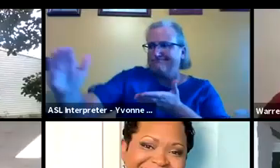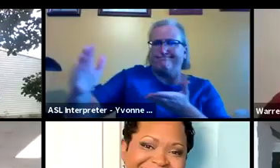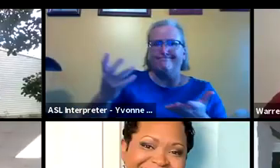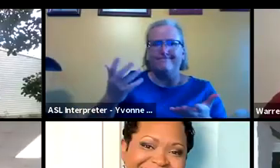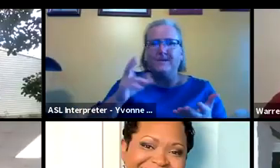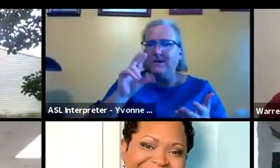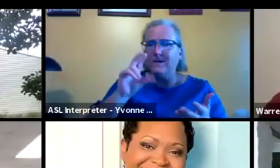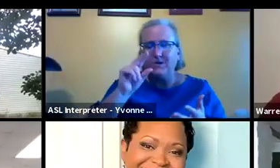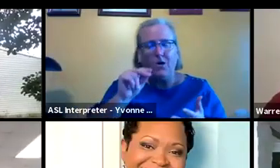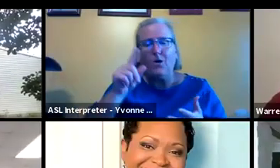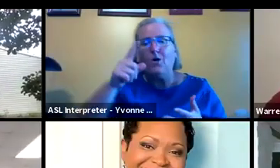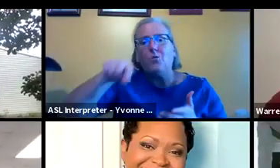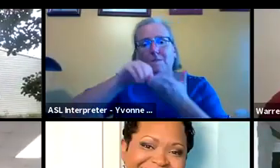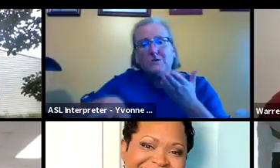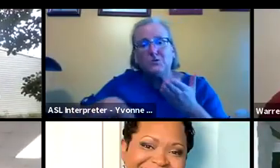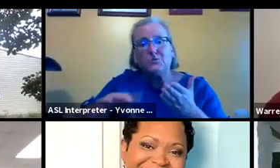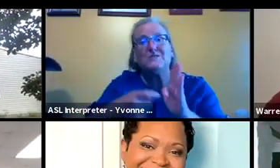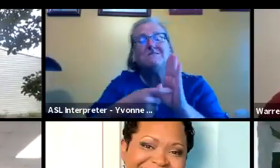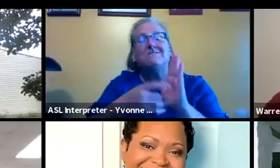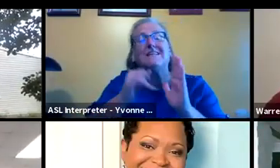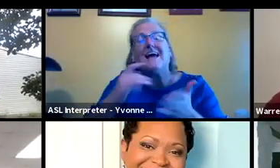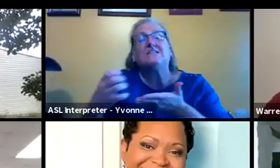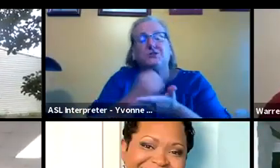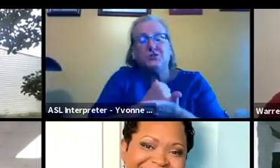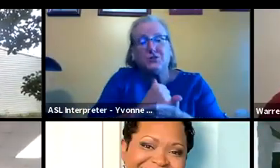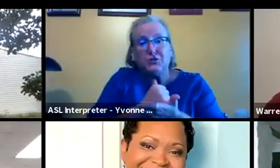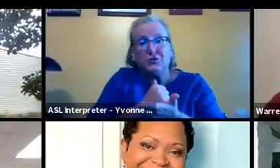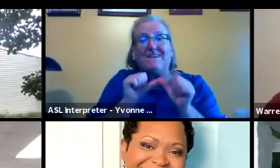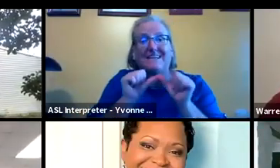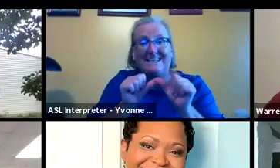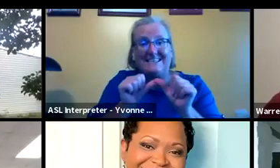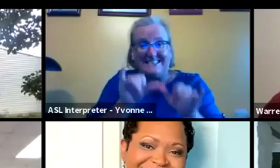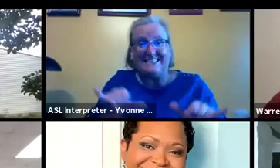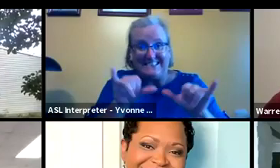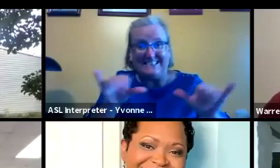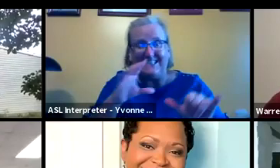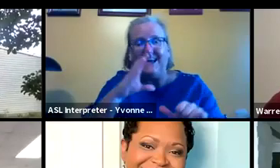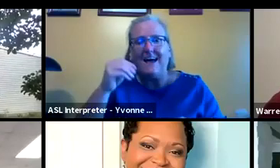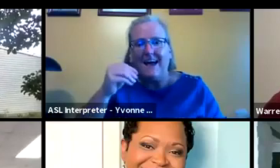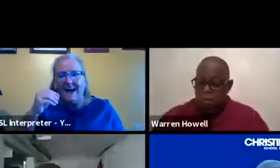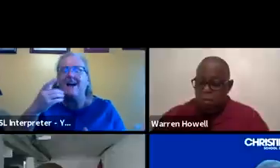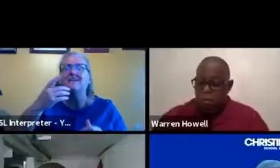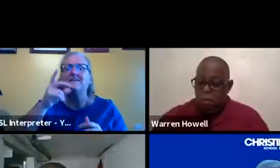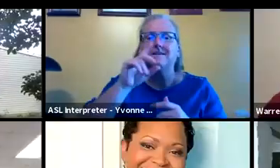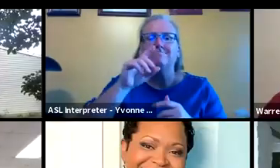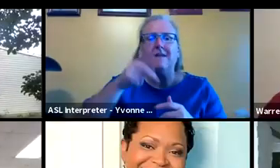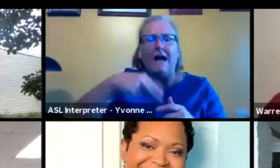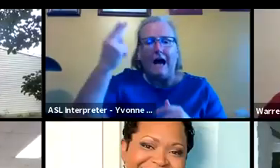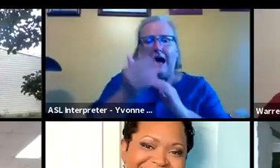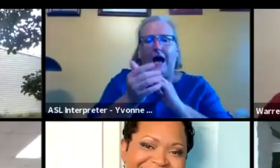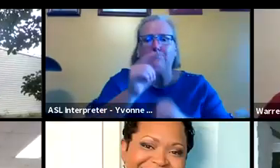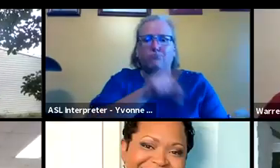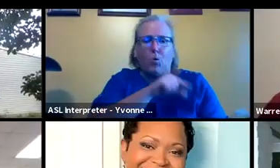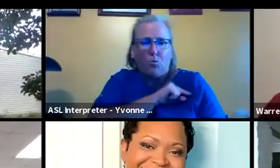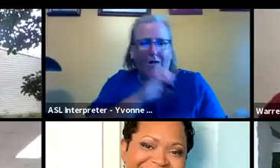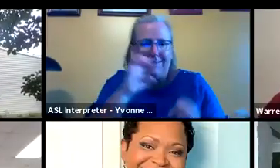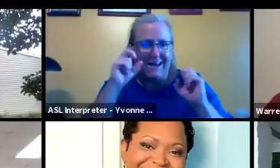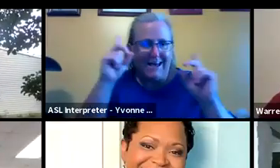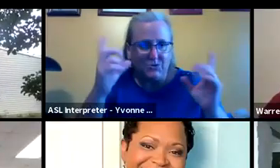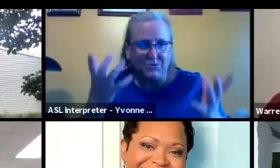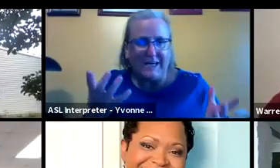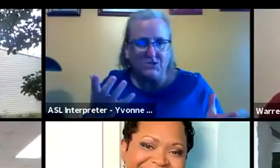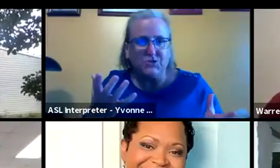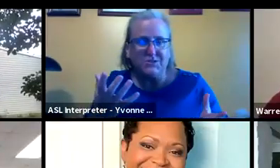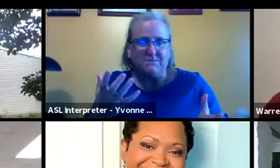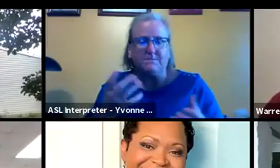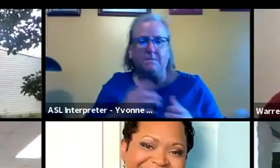the consistency and the high quality education that specially trained staff provide them. As a mother of a